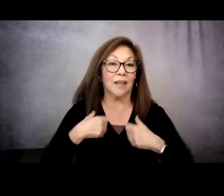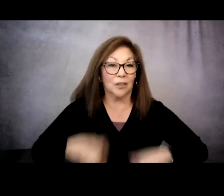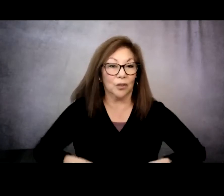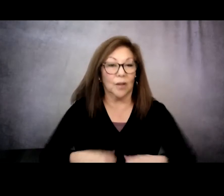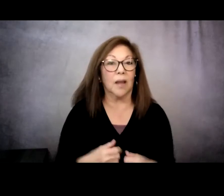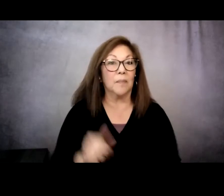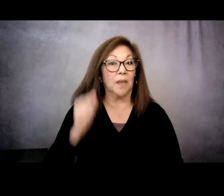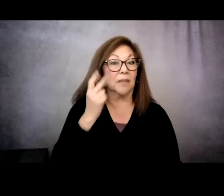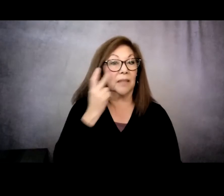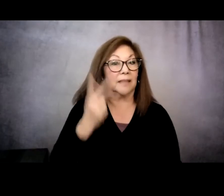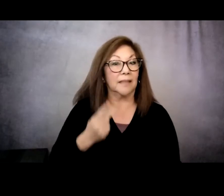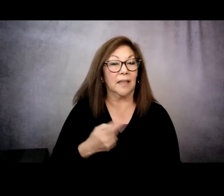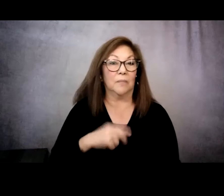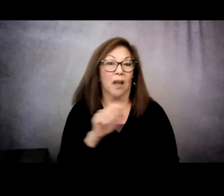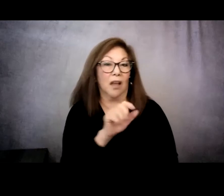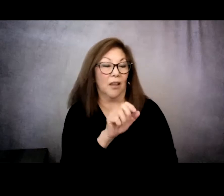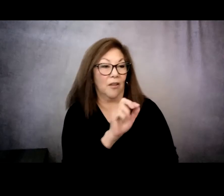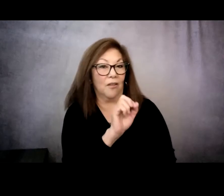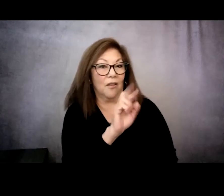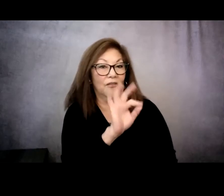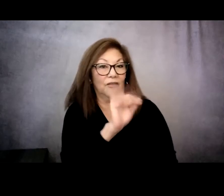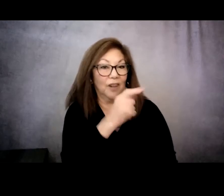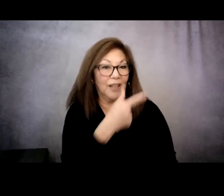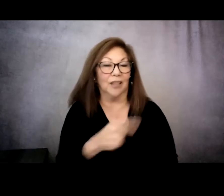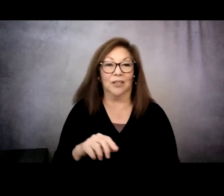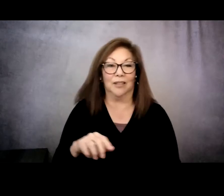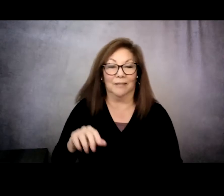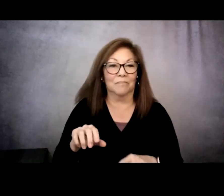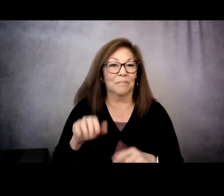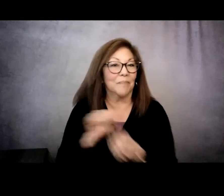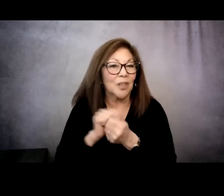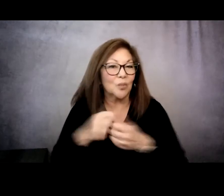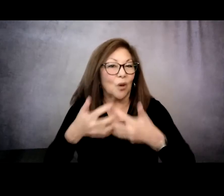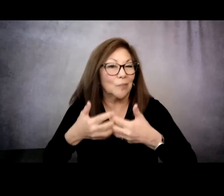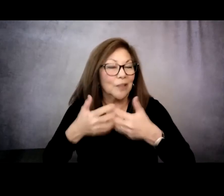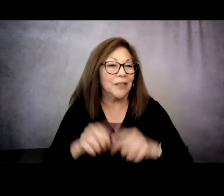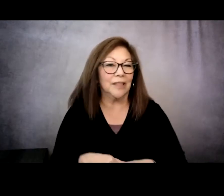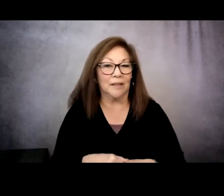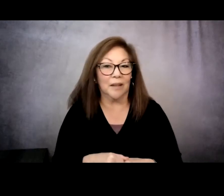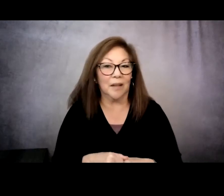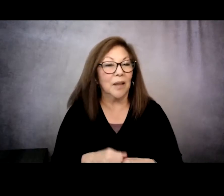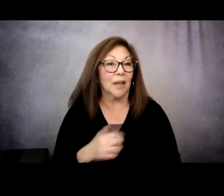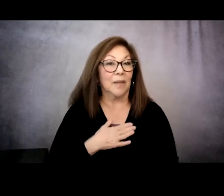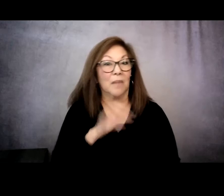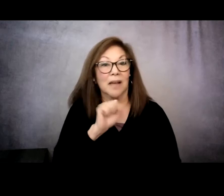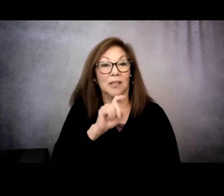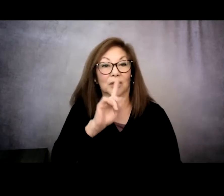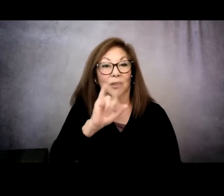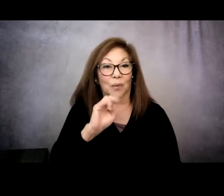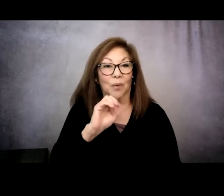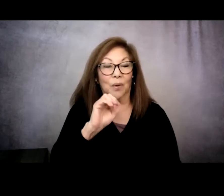Behind me, you can see my fridge, dishwasher, pull-up bar. I'm in my studio apartment